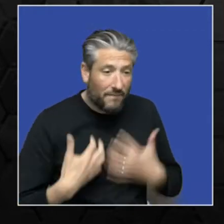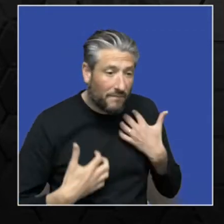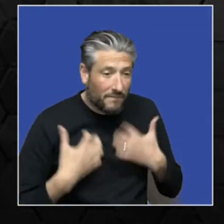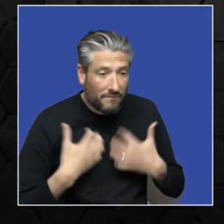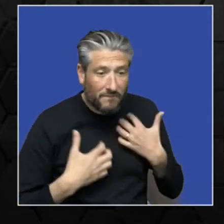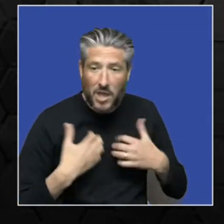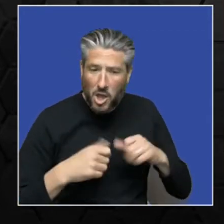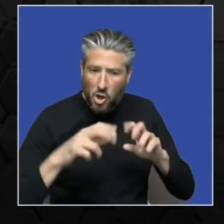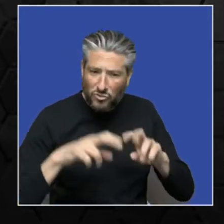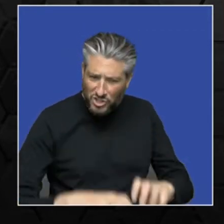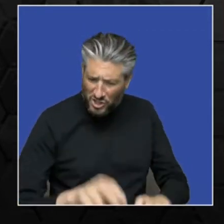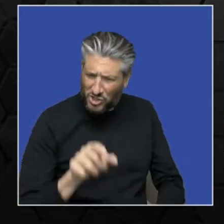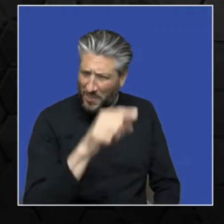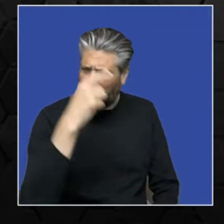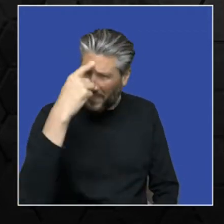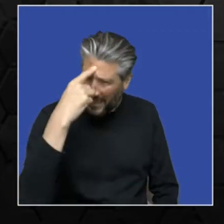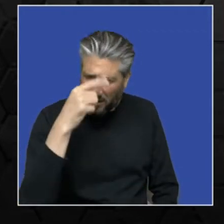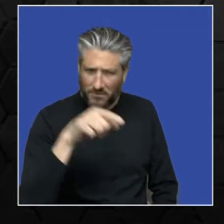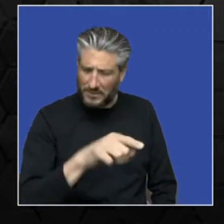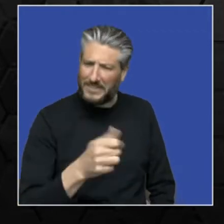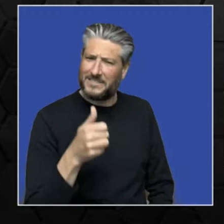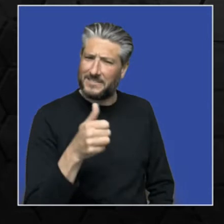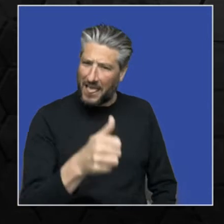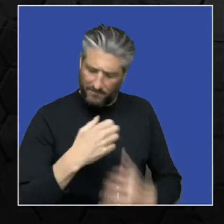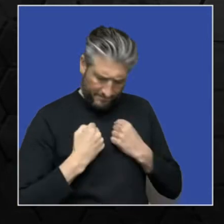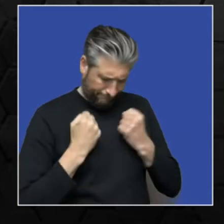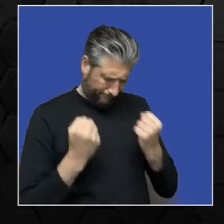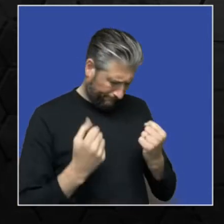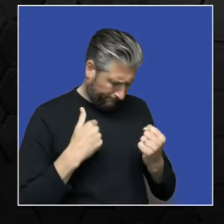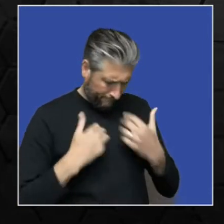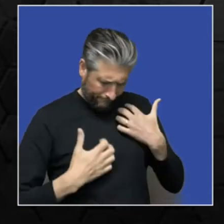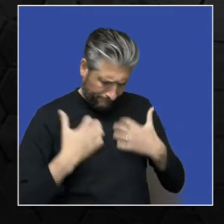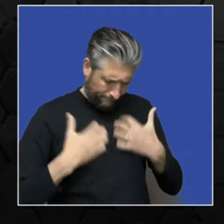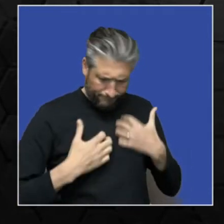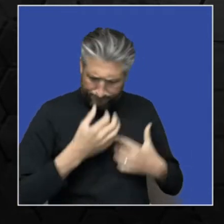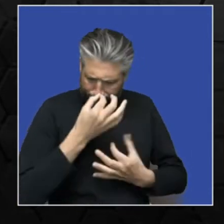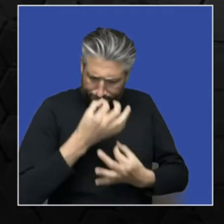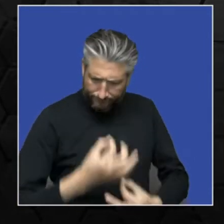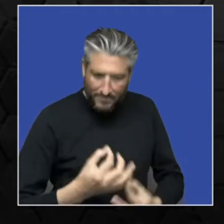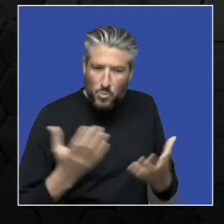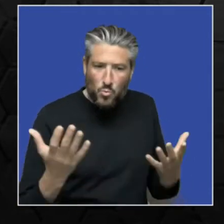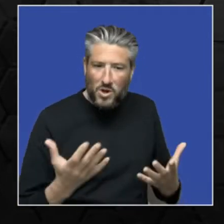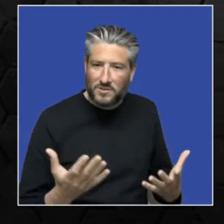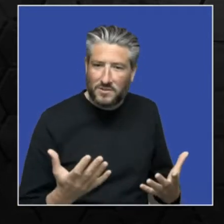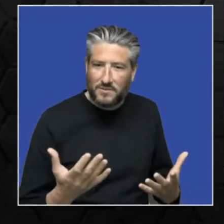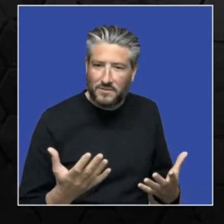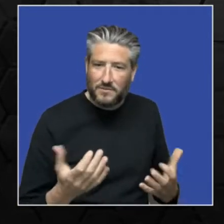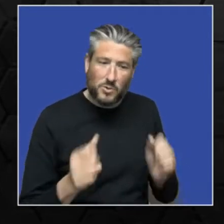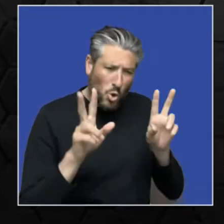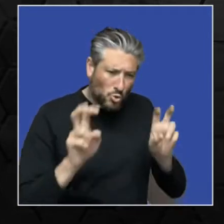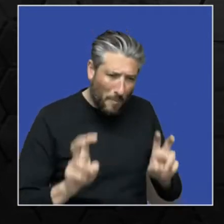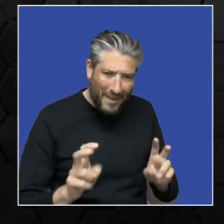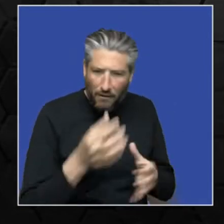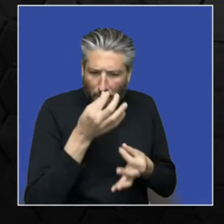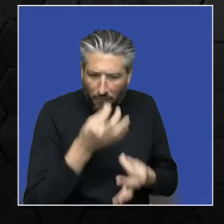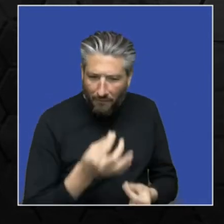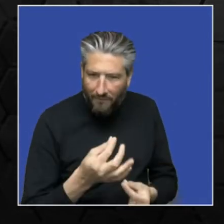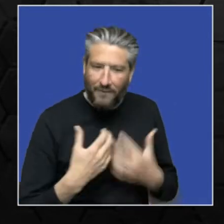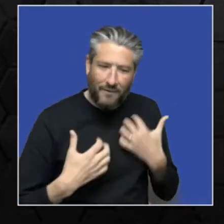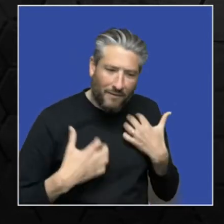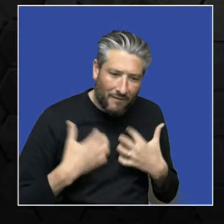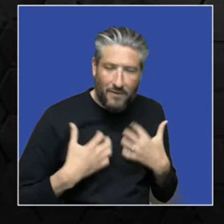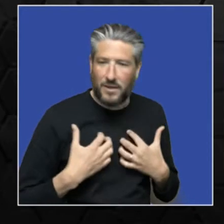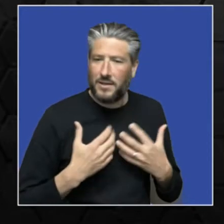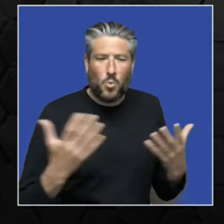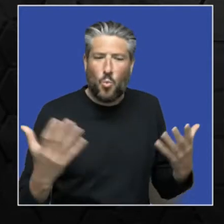Try and think about the fields that you are passionate about and consider what actually might